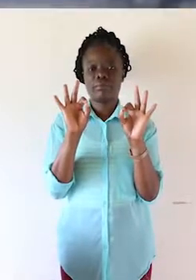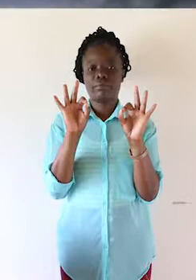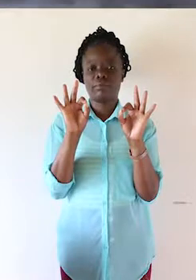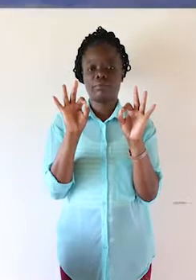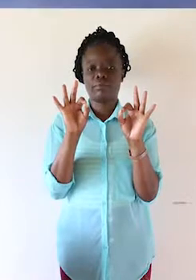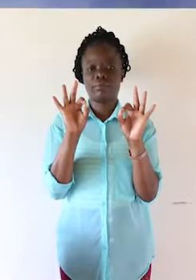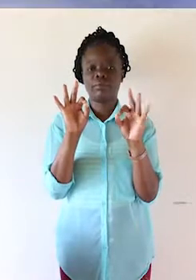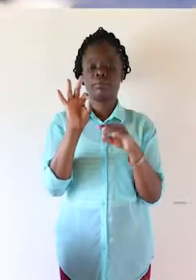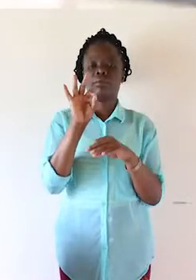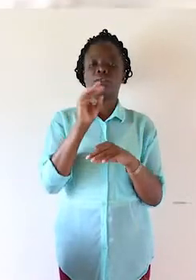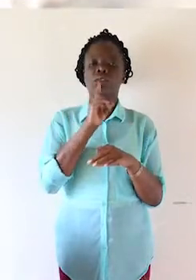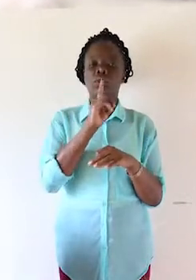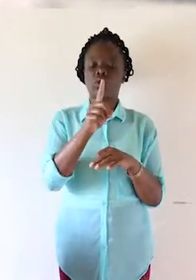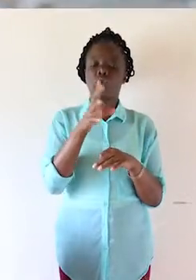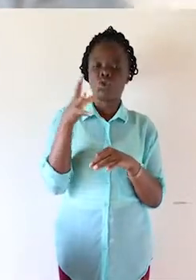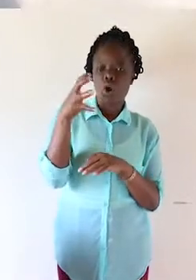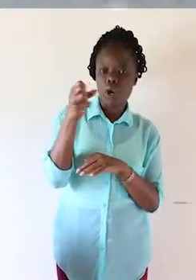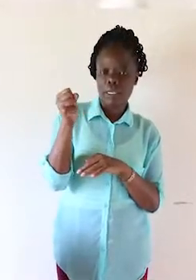Yes. With the mortise. So,